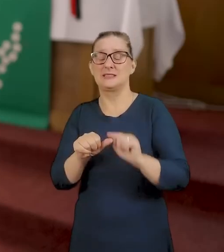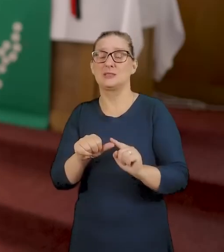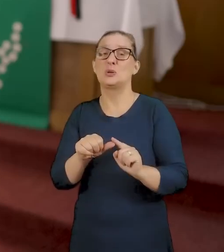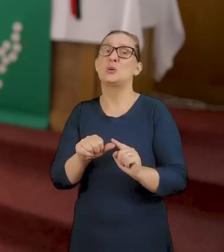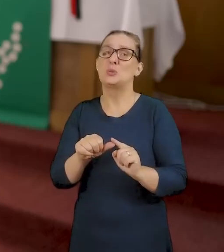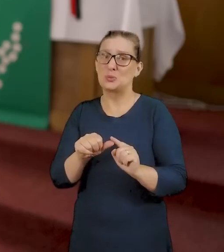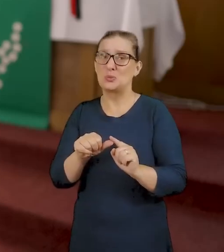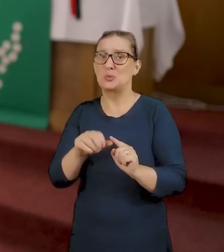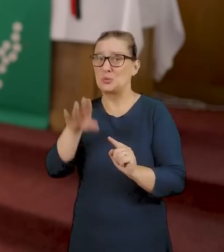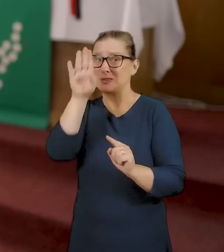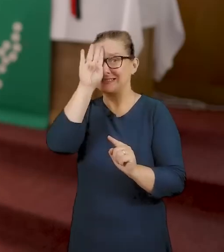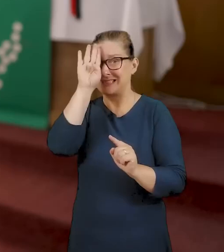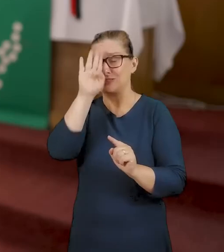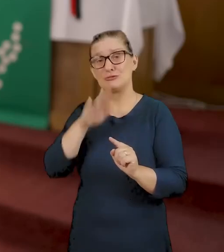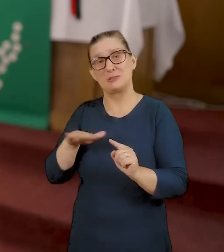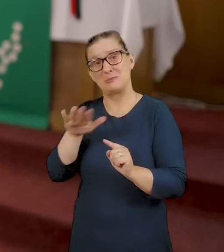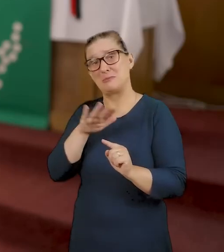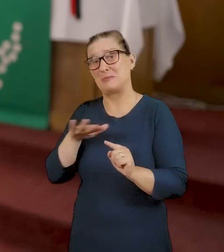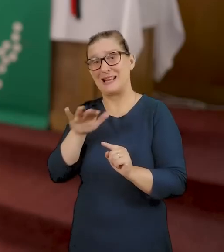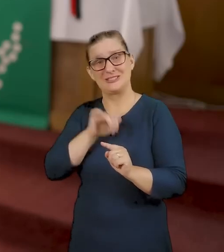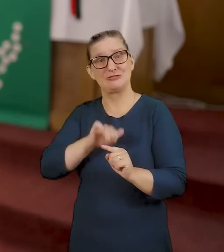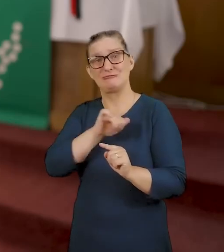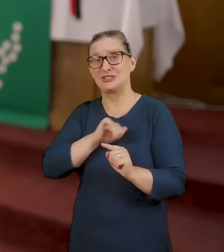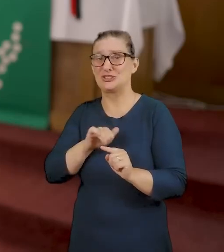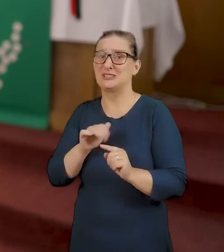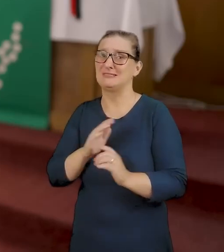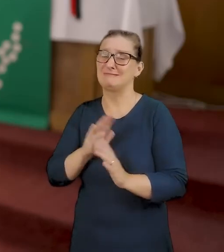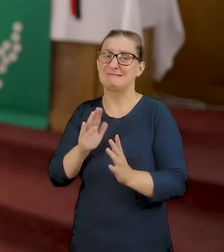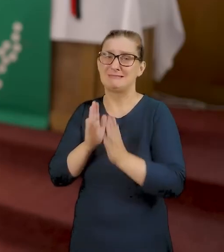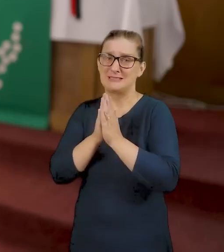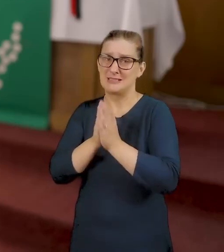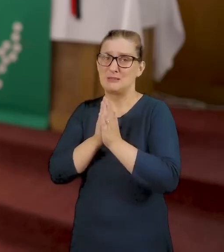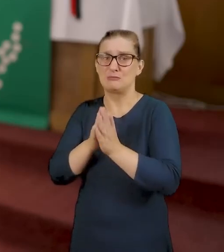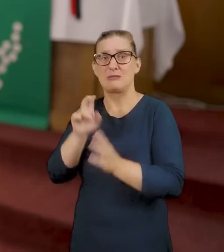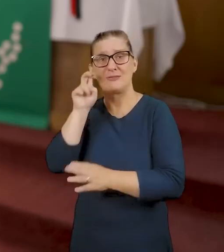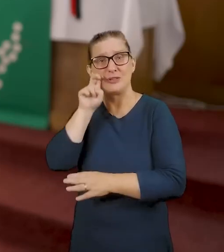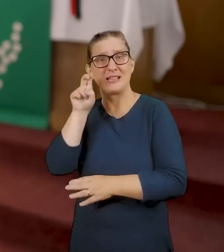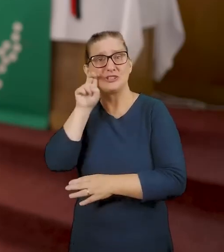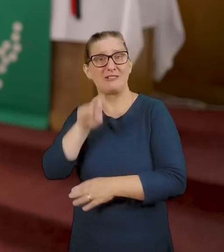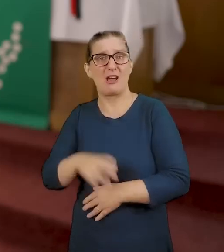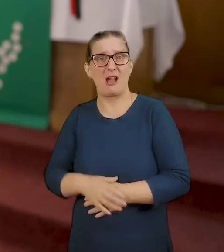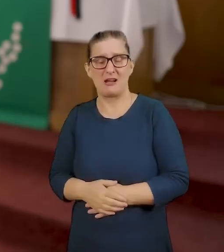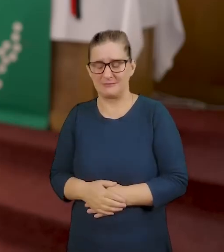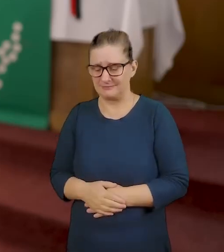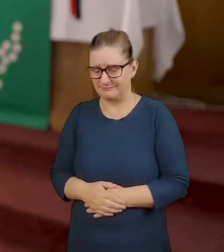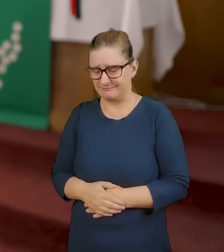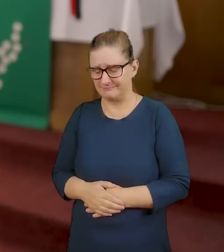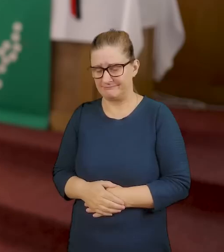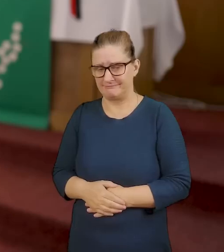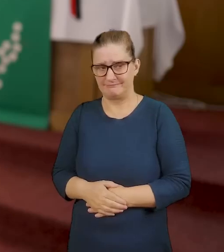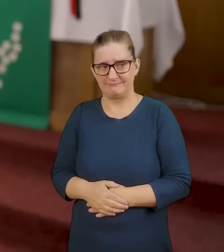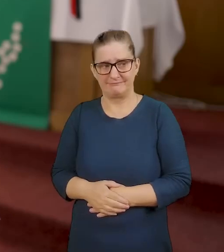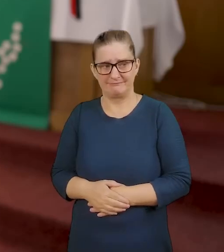on the list, and yet it is the most dangerous place to be a Christian in the world. Let's pray for